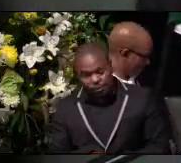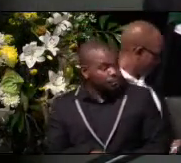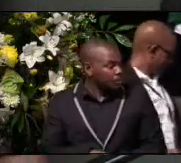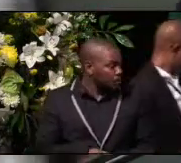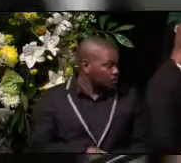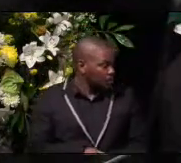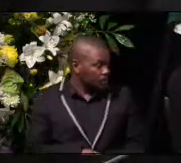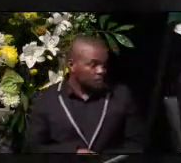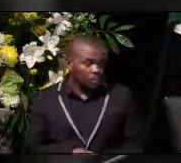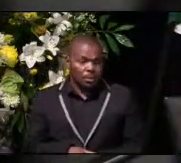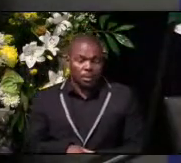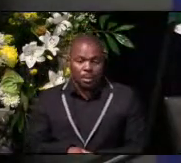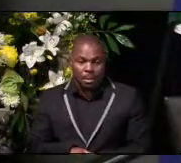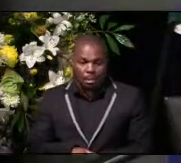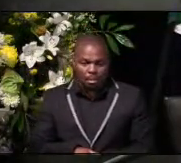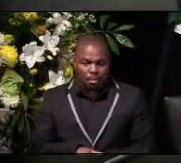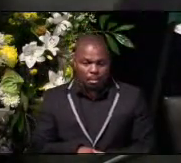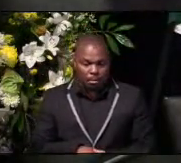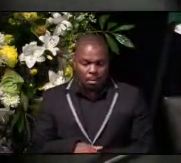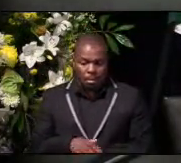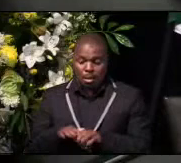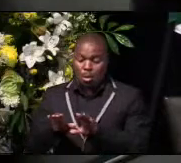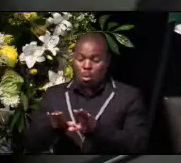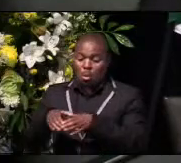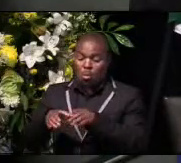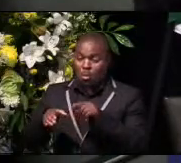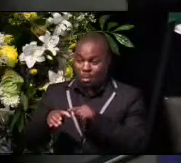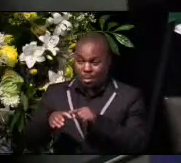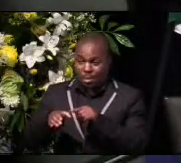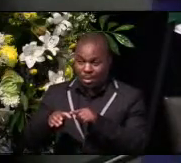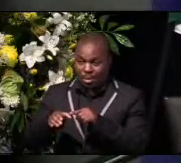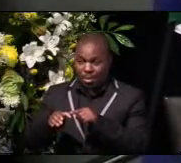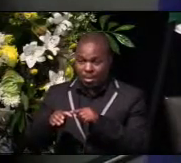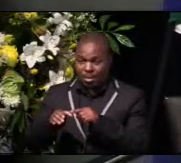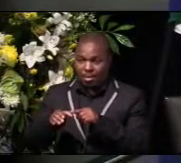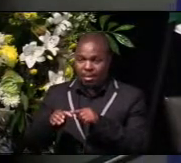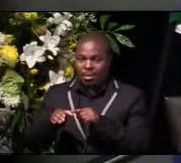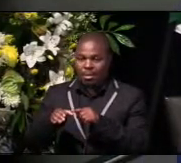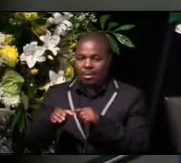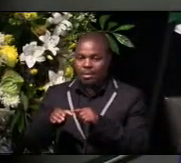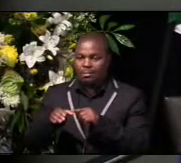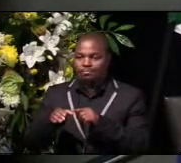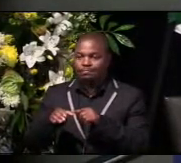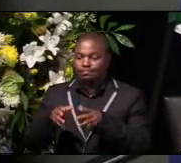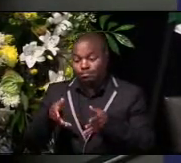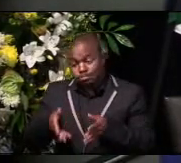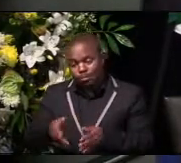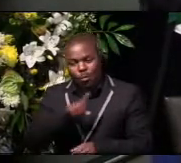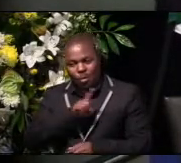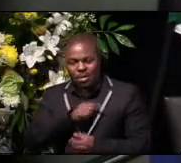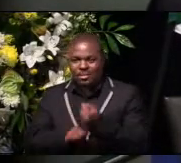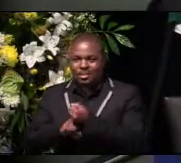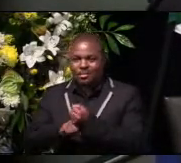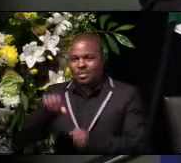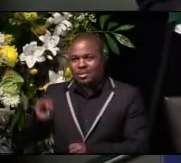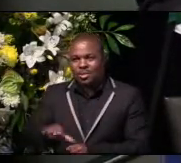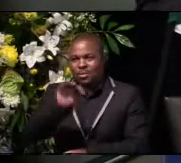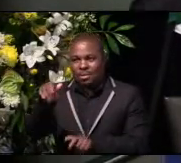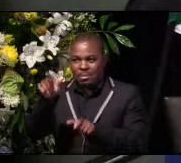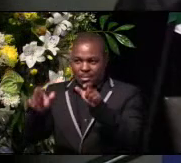the majority the parties says they stand for that for the for the people of South Africa but the